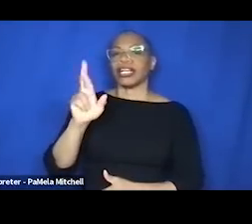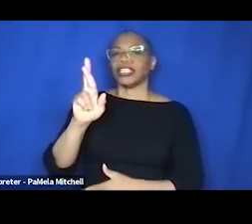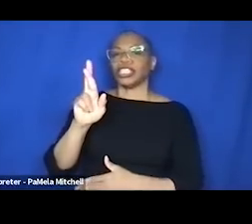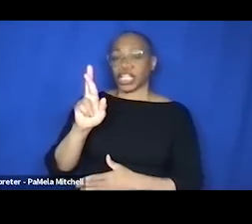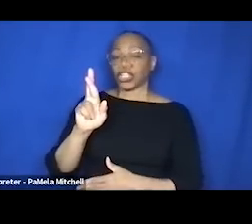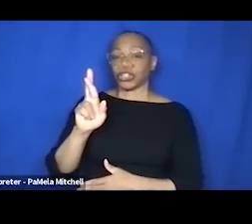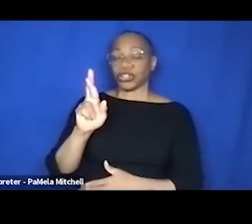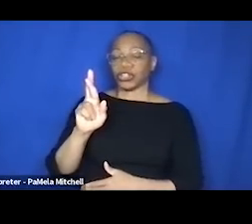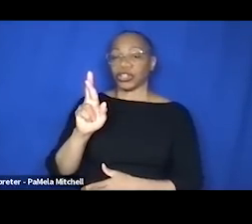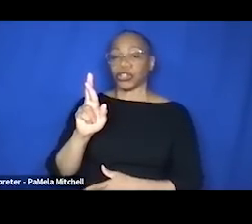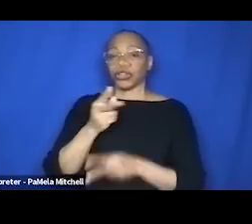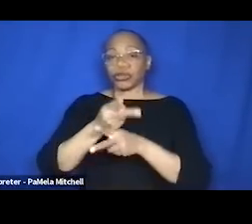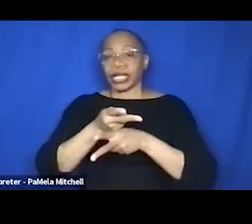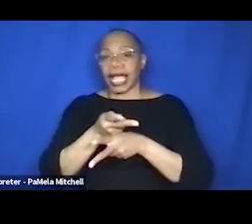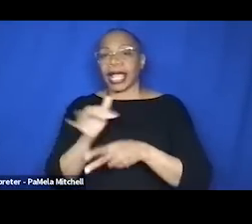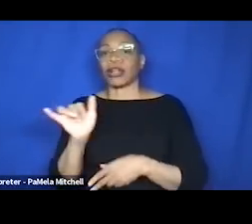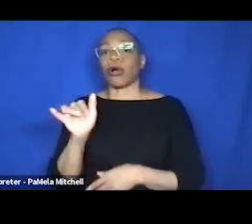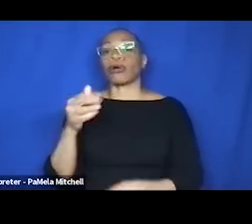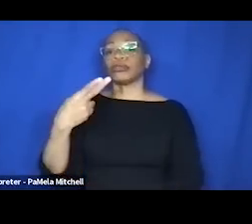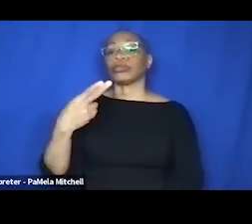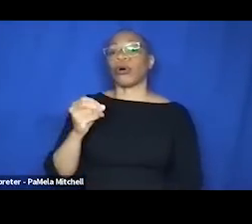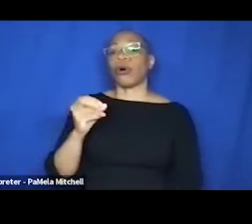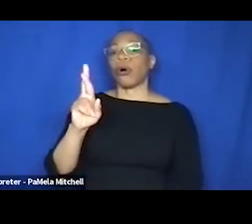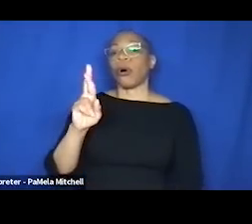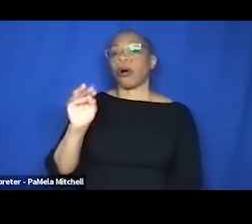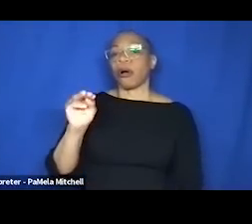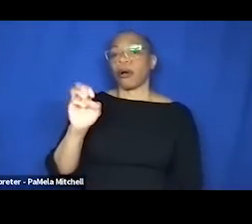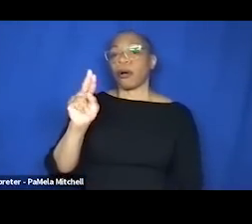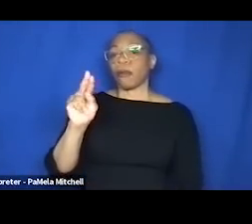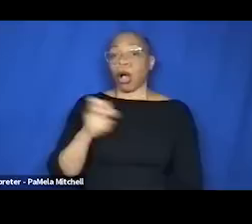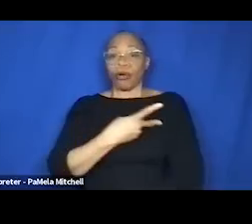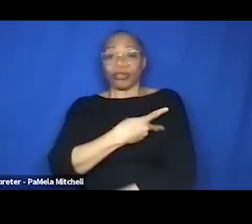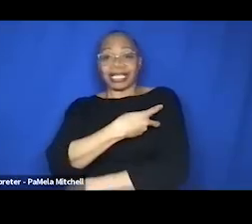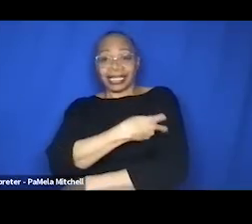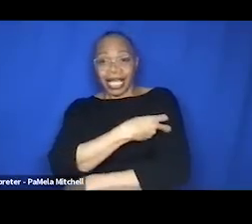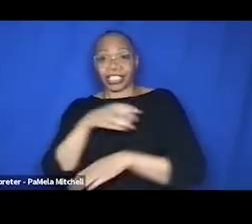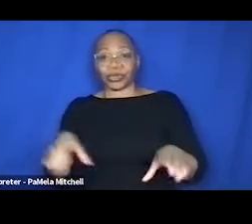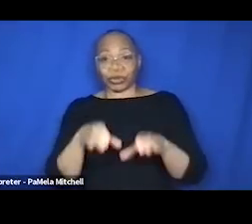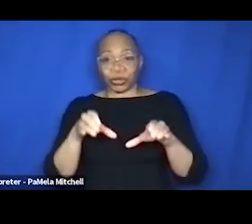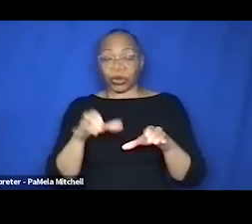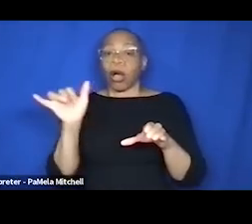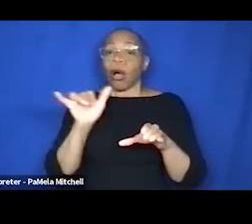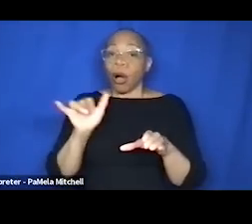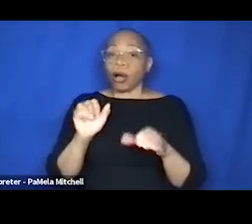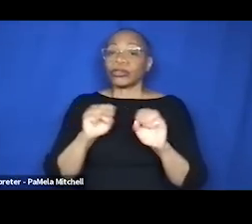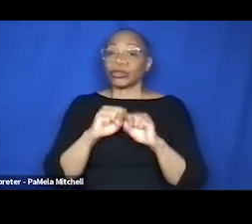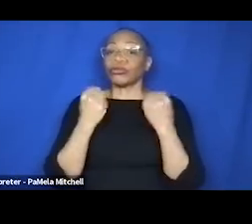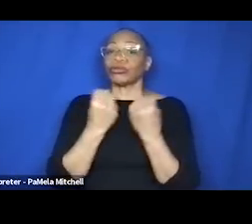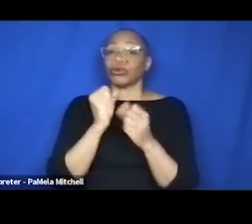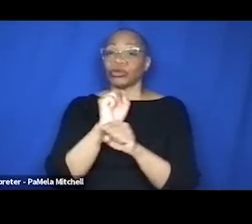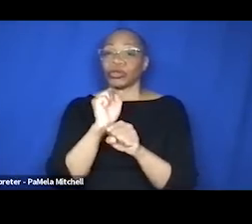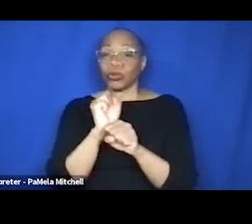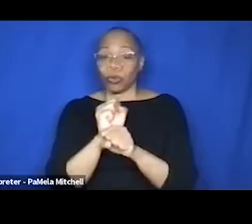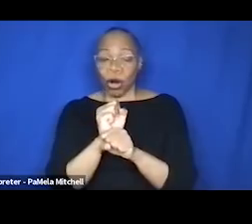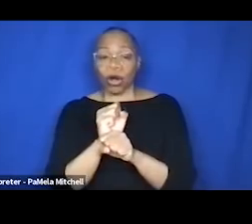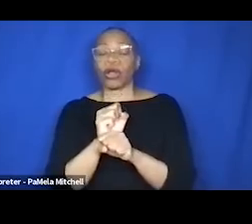also, we give the hormone injections. We have social works that's with us also. So they do a lot of the case management work with